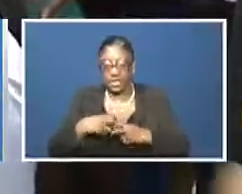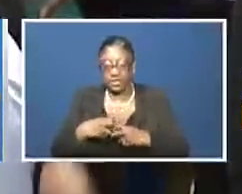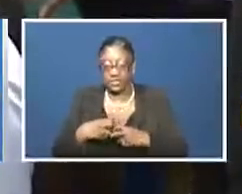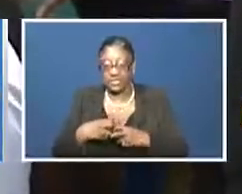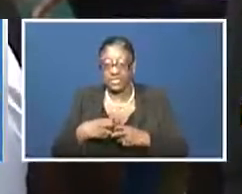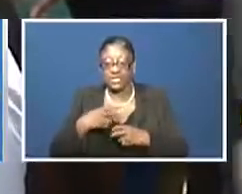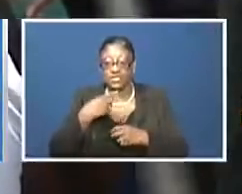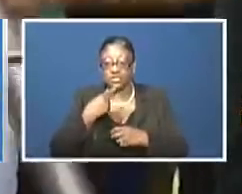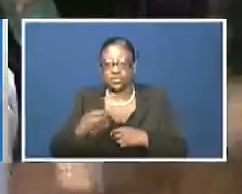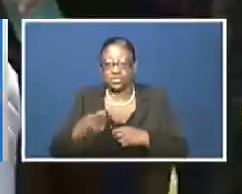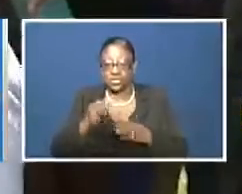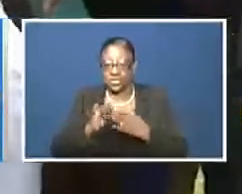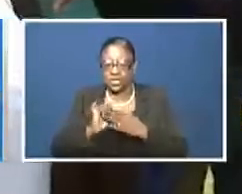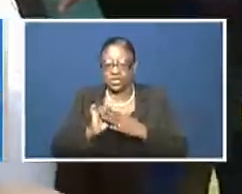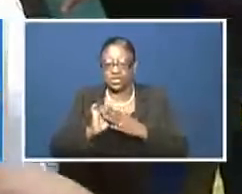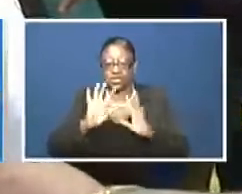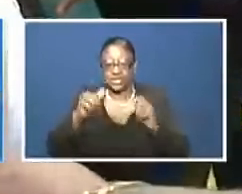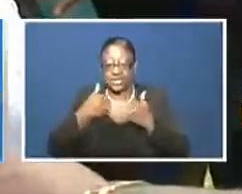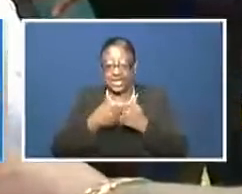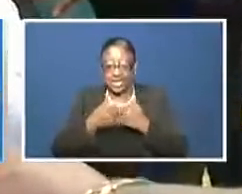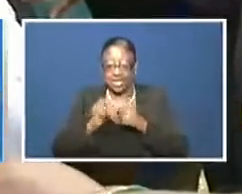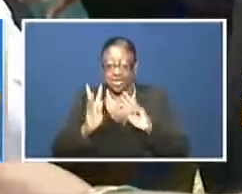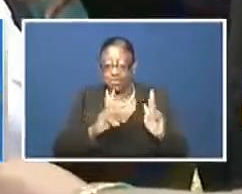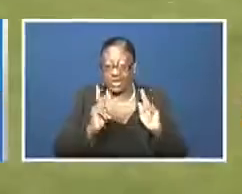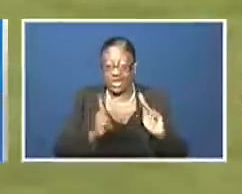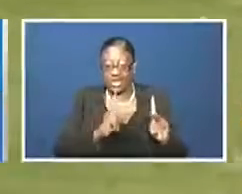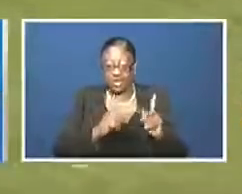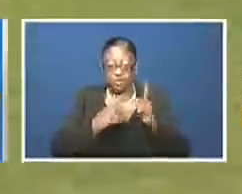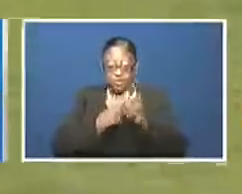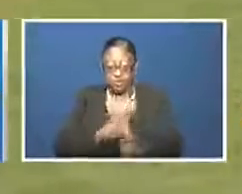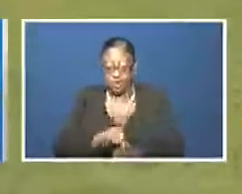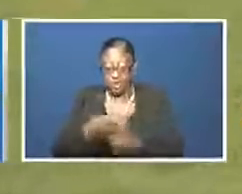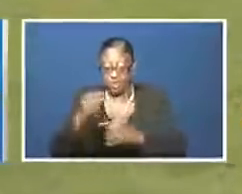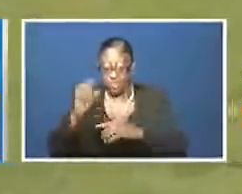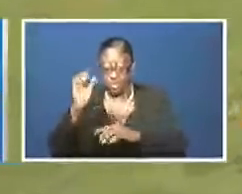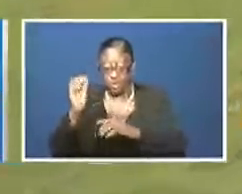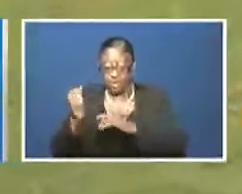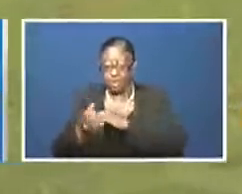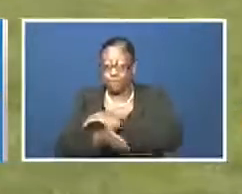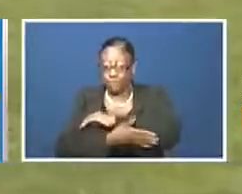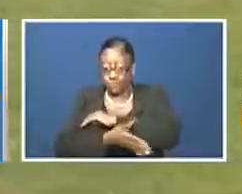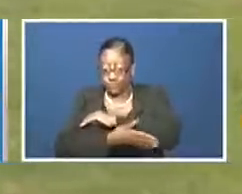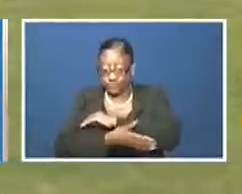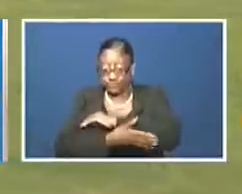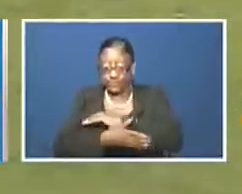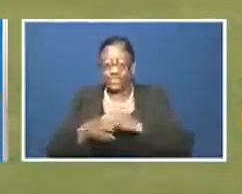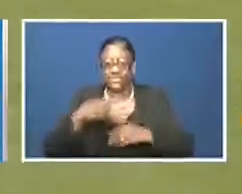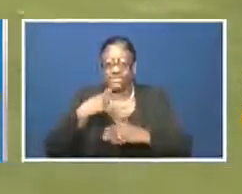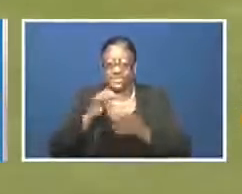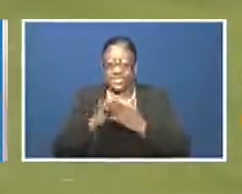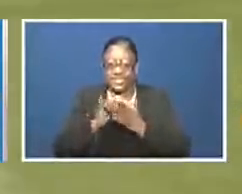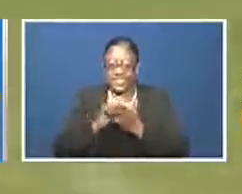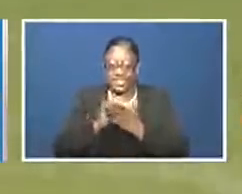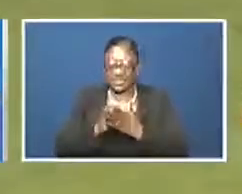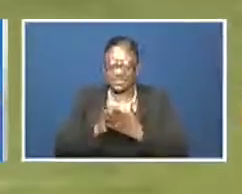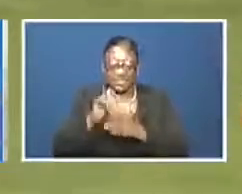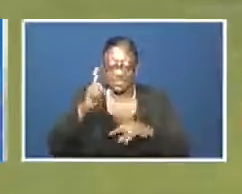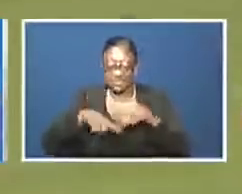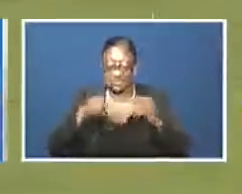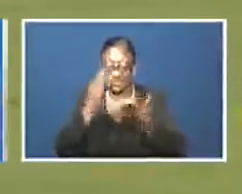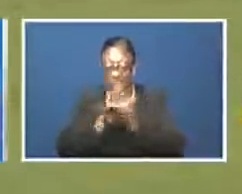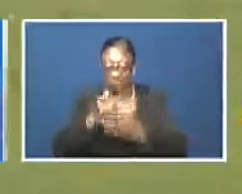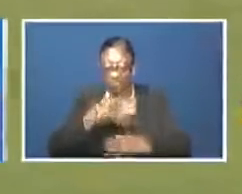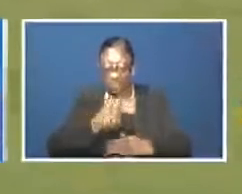game plan headed into today? The game plan was to just execute. Run the ball. We know they couldn't stop the run, and that's what we did. We run the ball down their throat. Well, let me just